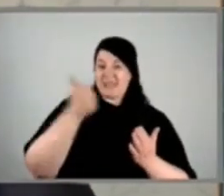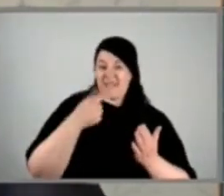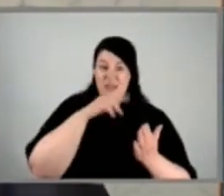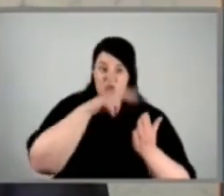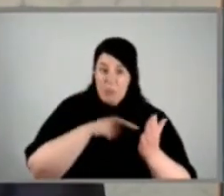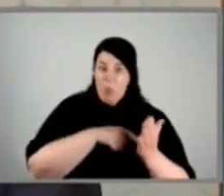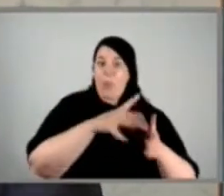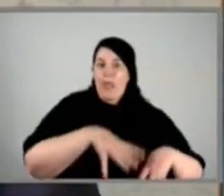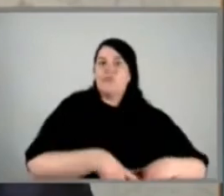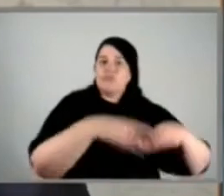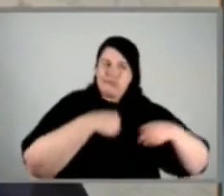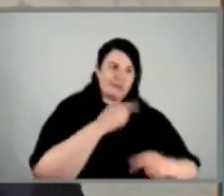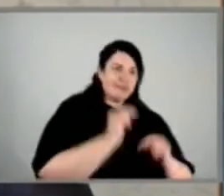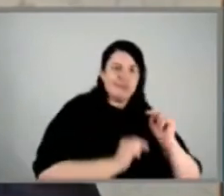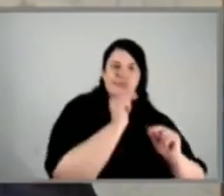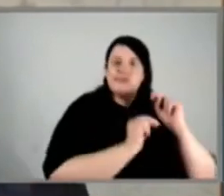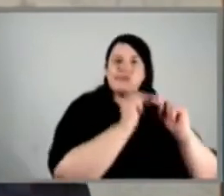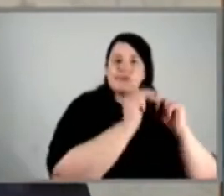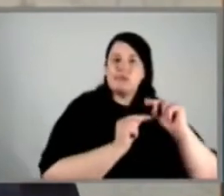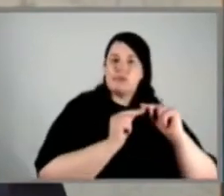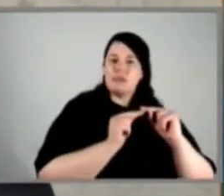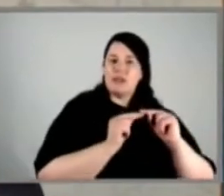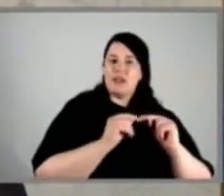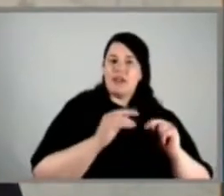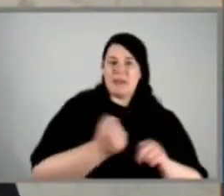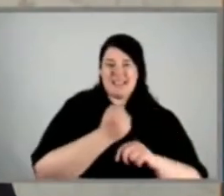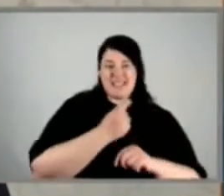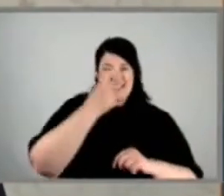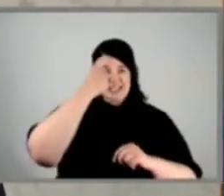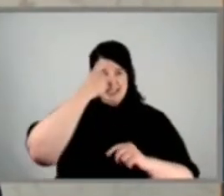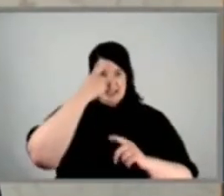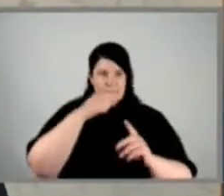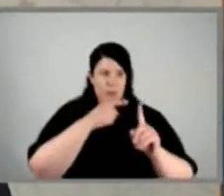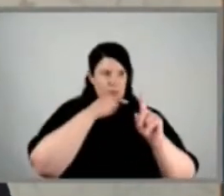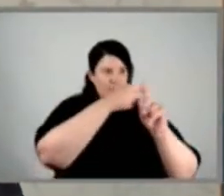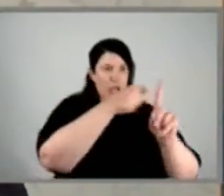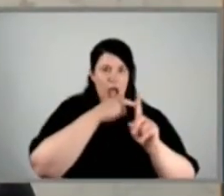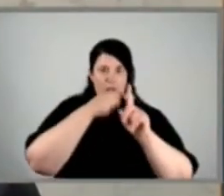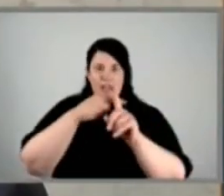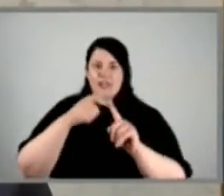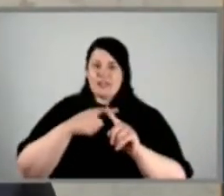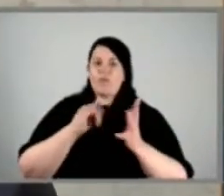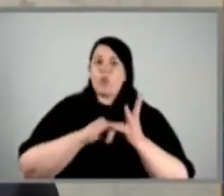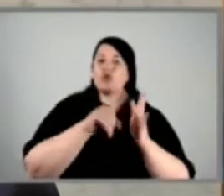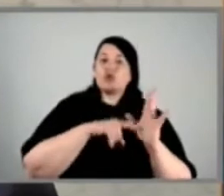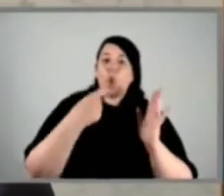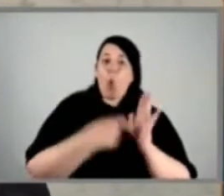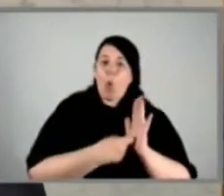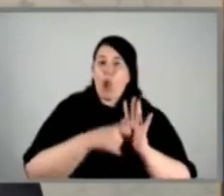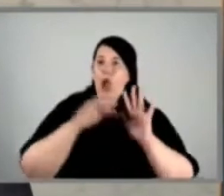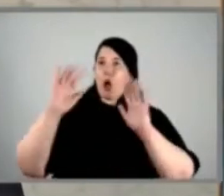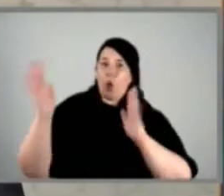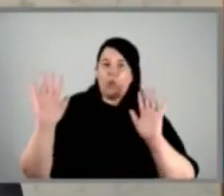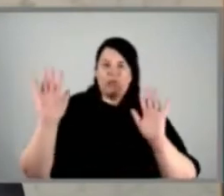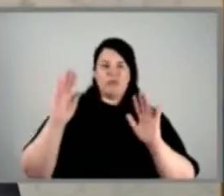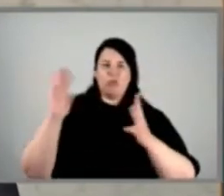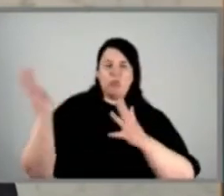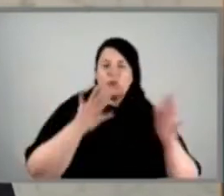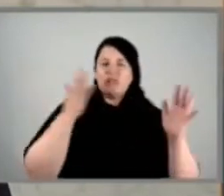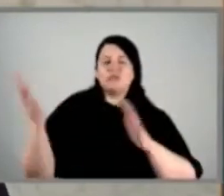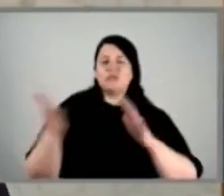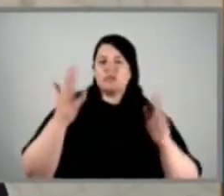that imposes sensible connection requirements on large-scale solar and wind so that they don't destabilise the grid, and through the